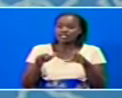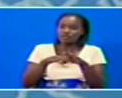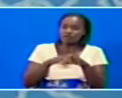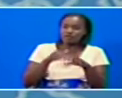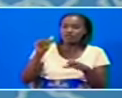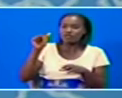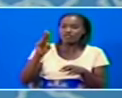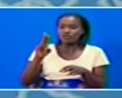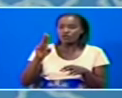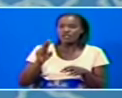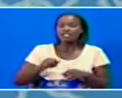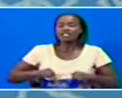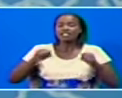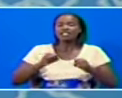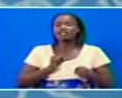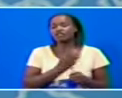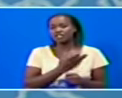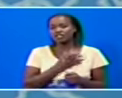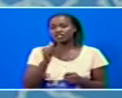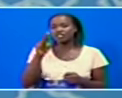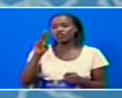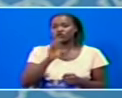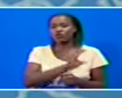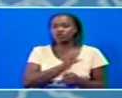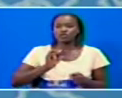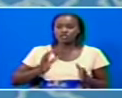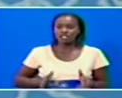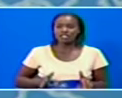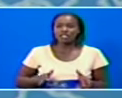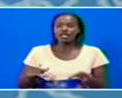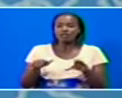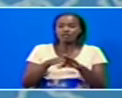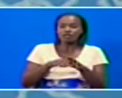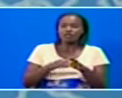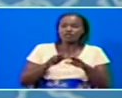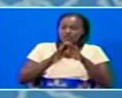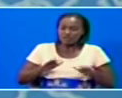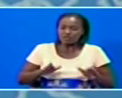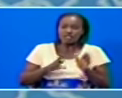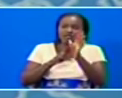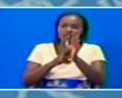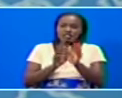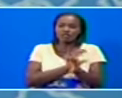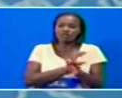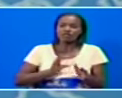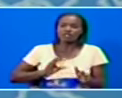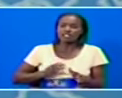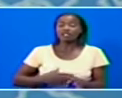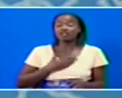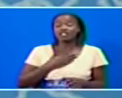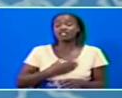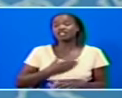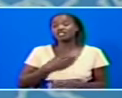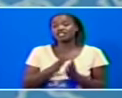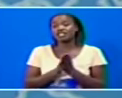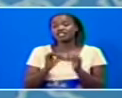Union Executive Council, African Union Commissioners, members of the Permanent Representatives Committee, invited guests and